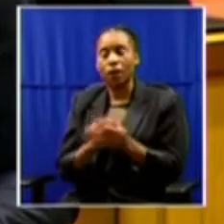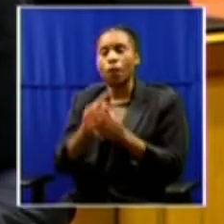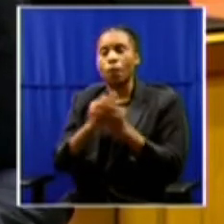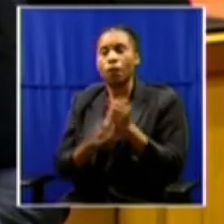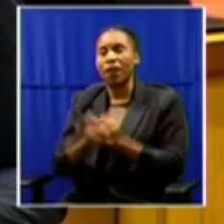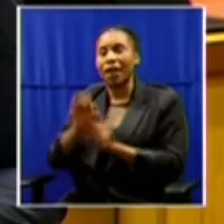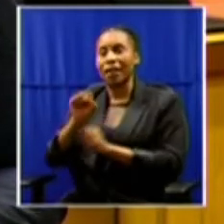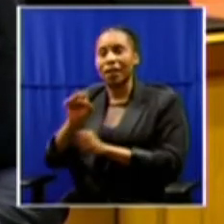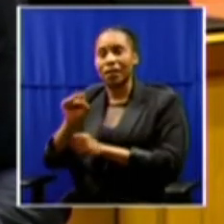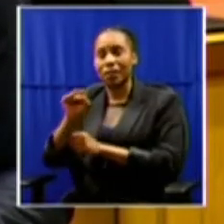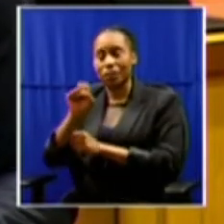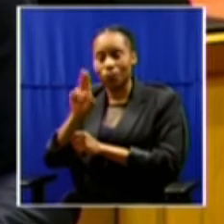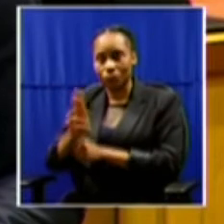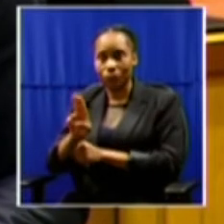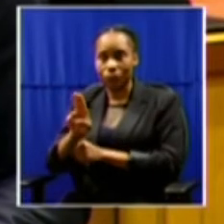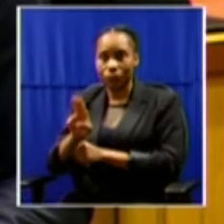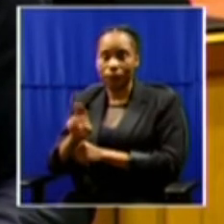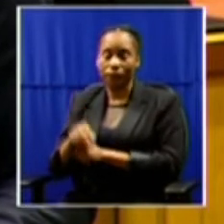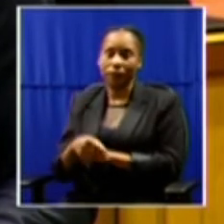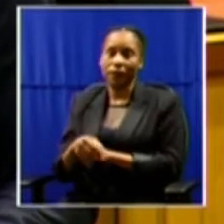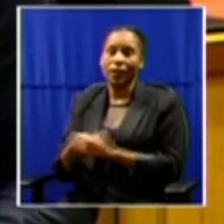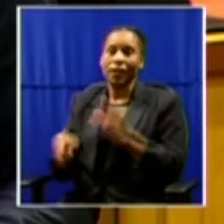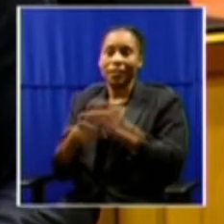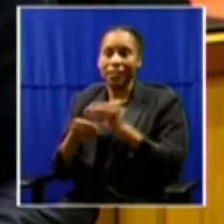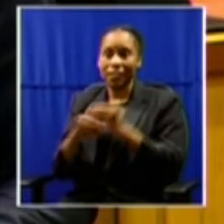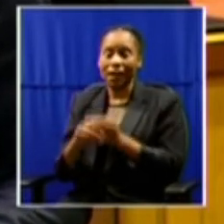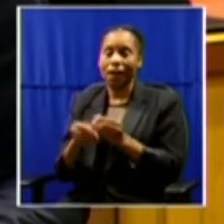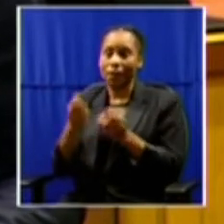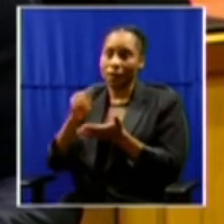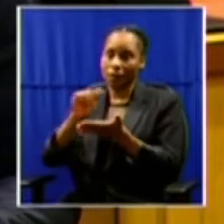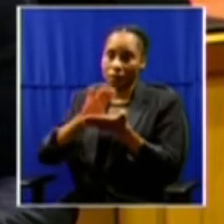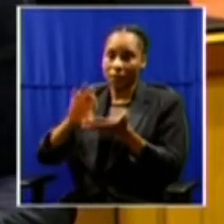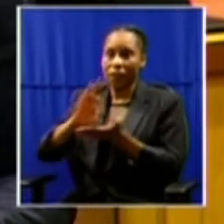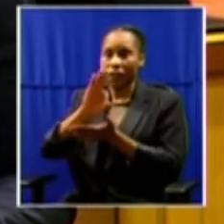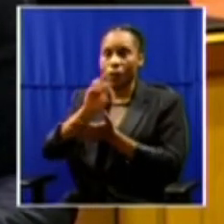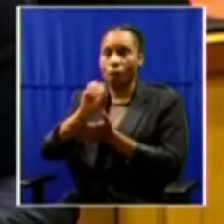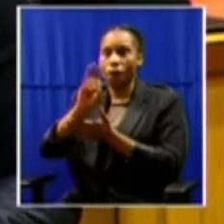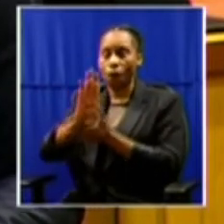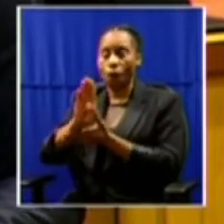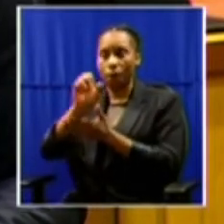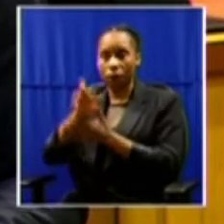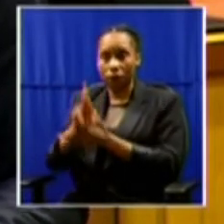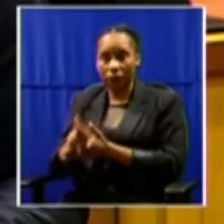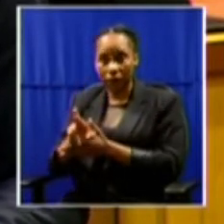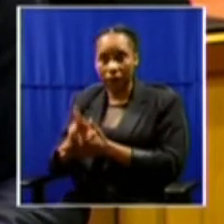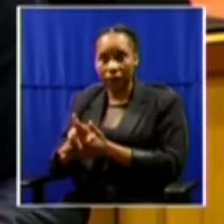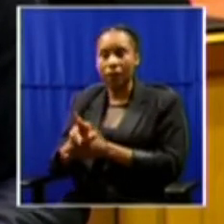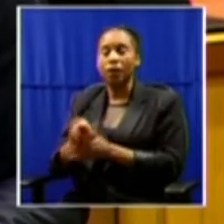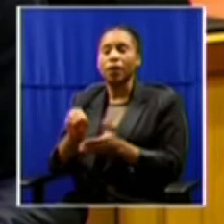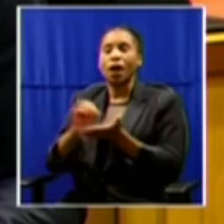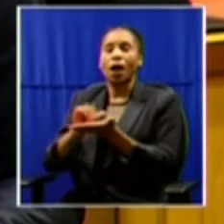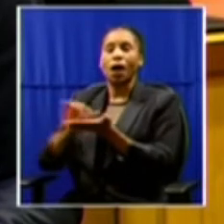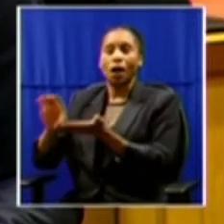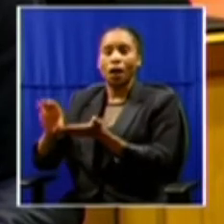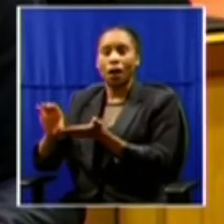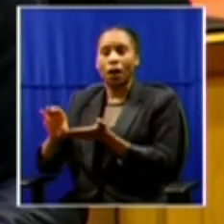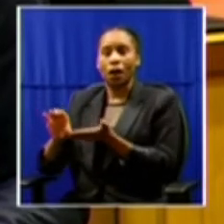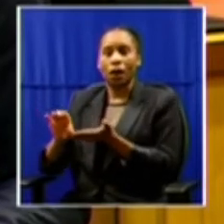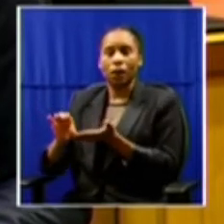SSSU. Additional funding of 304 million was allocated to the AFU and the